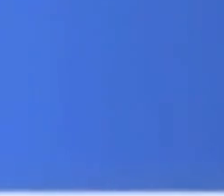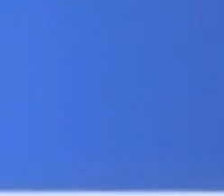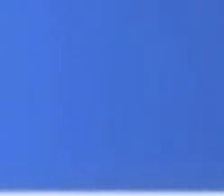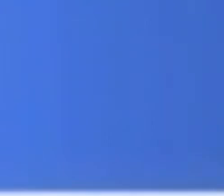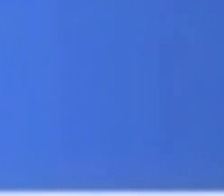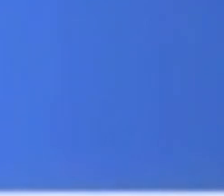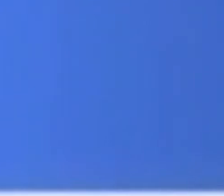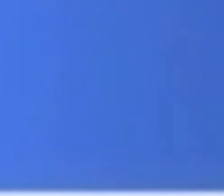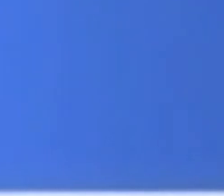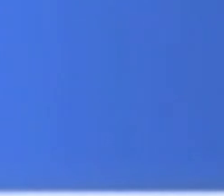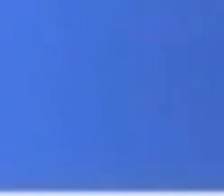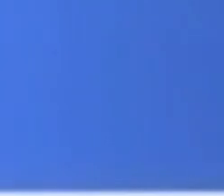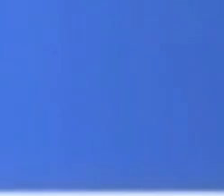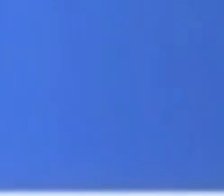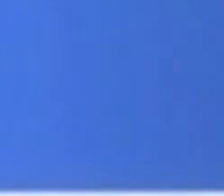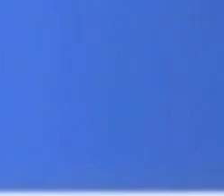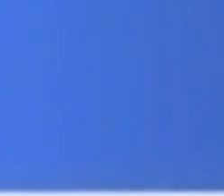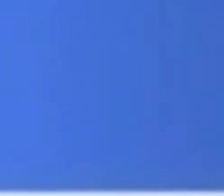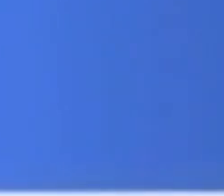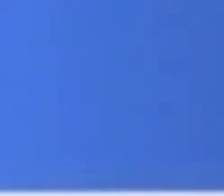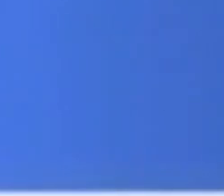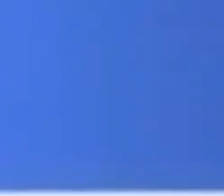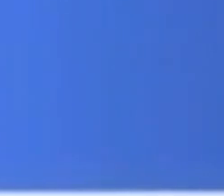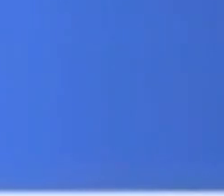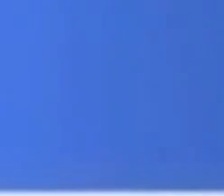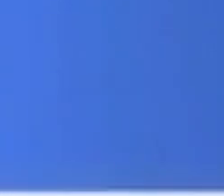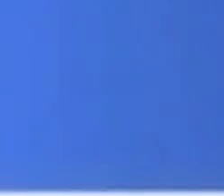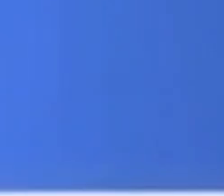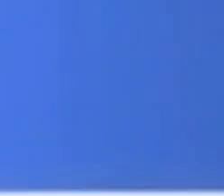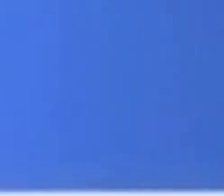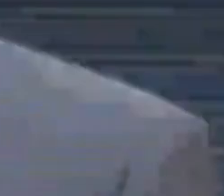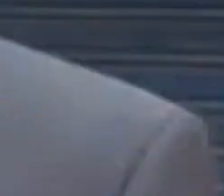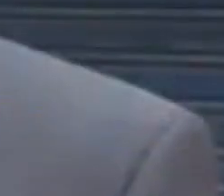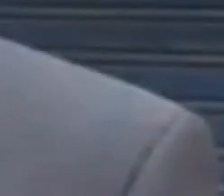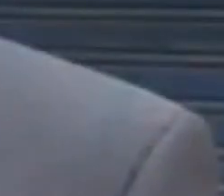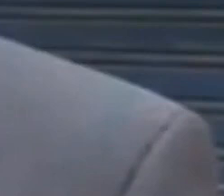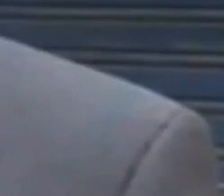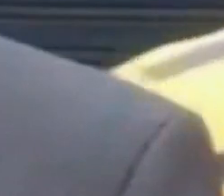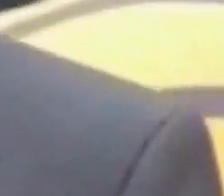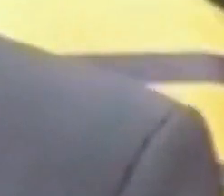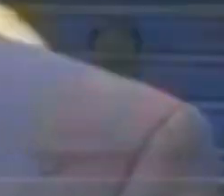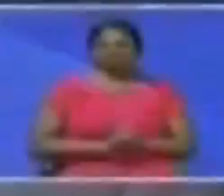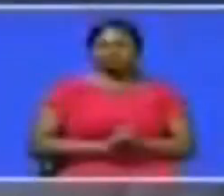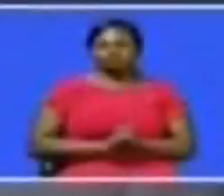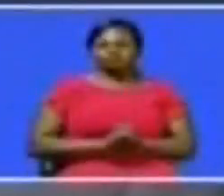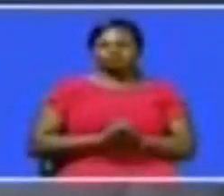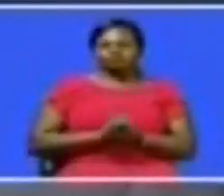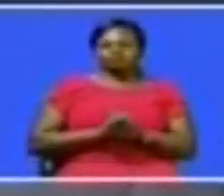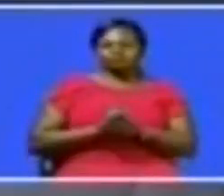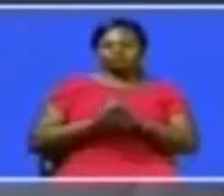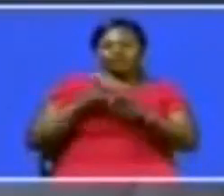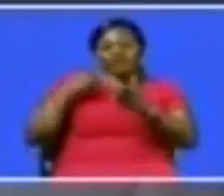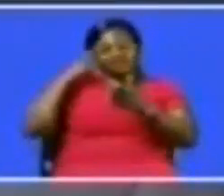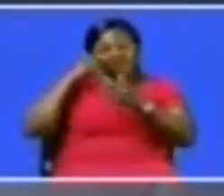surgeon, nursing fees, 2-night stay, and the medicines required. What do you think about these